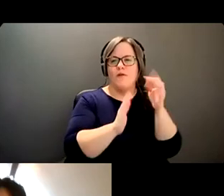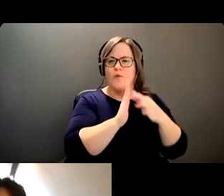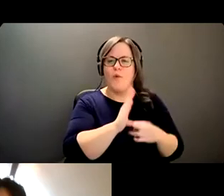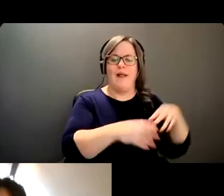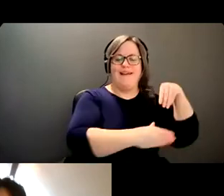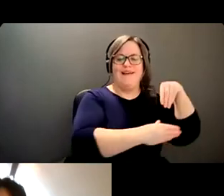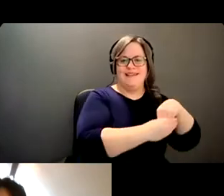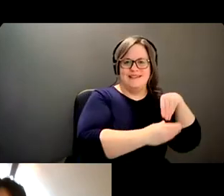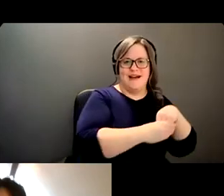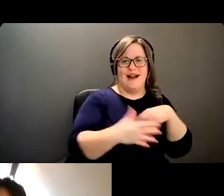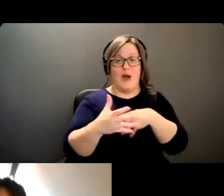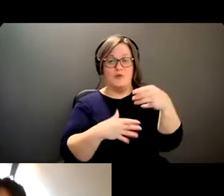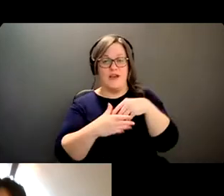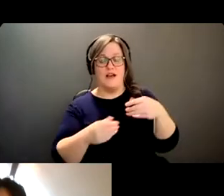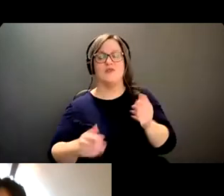to,